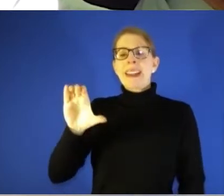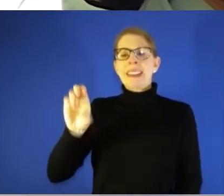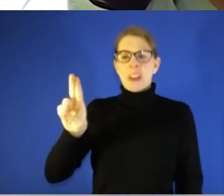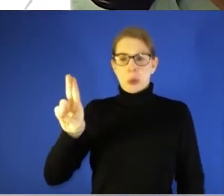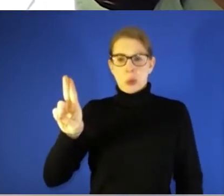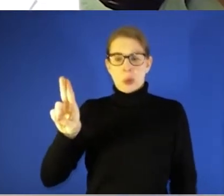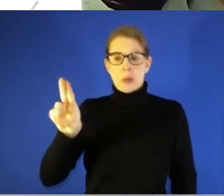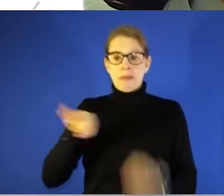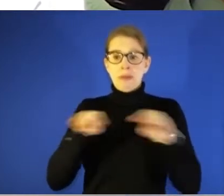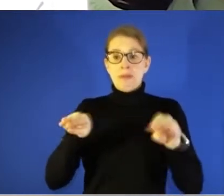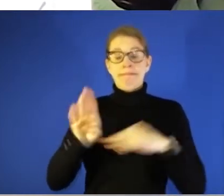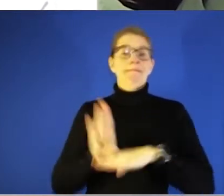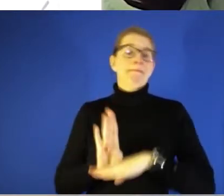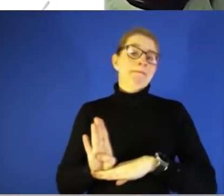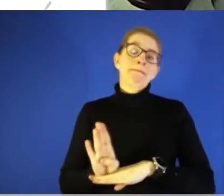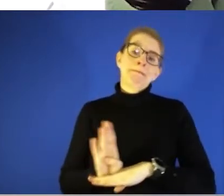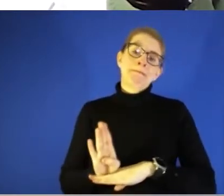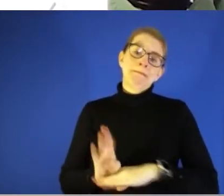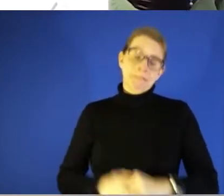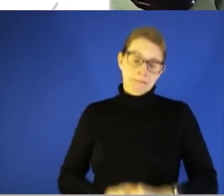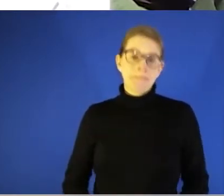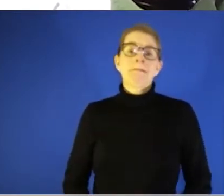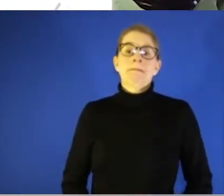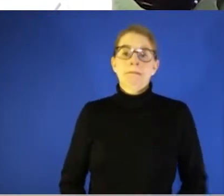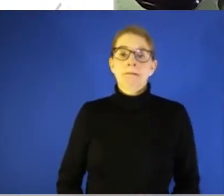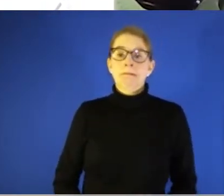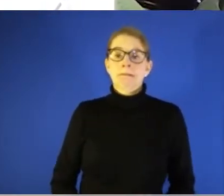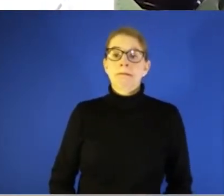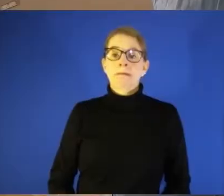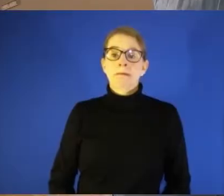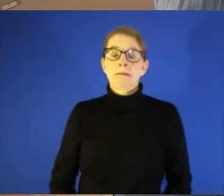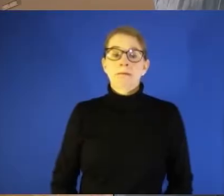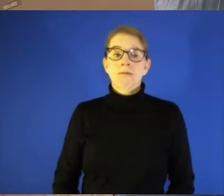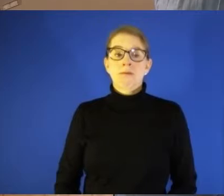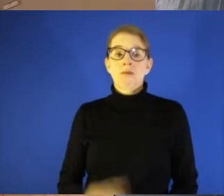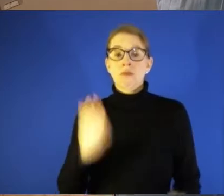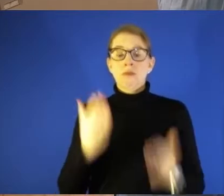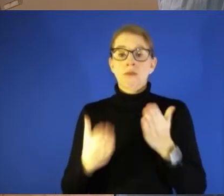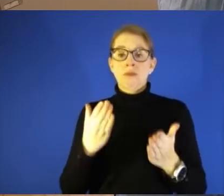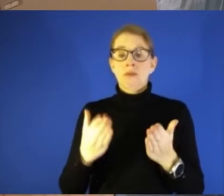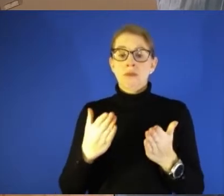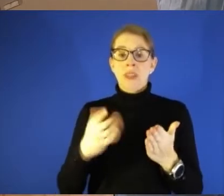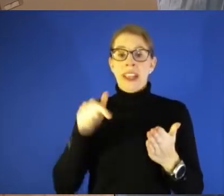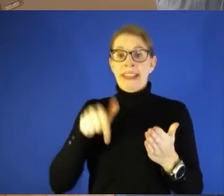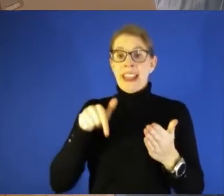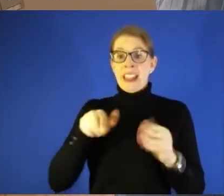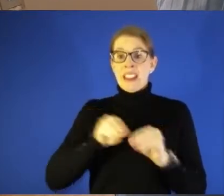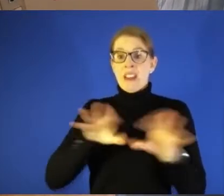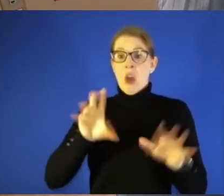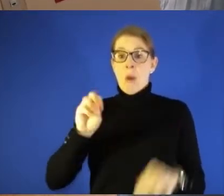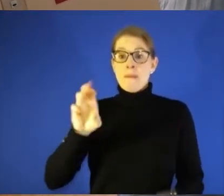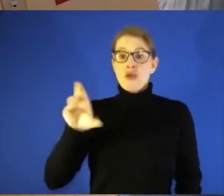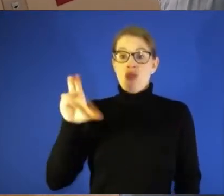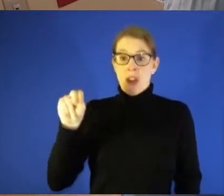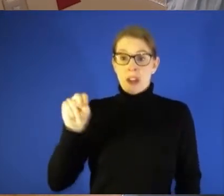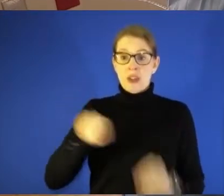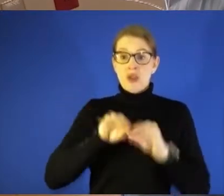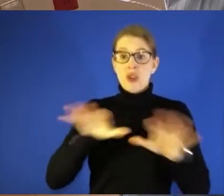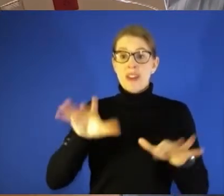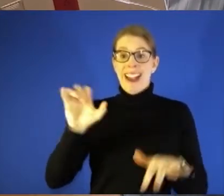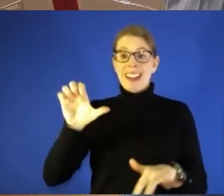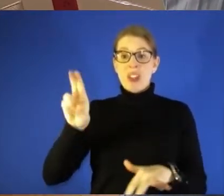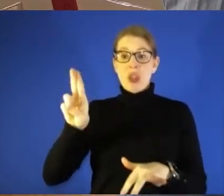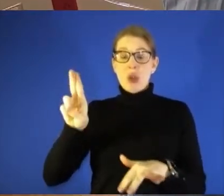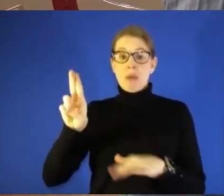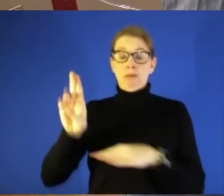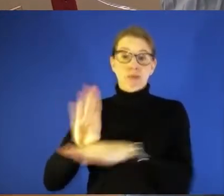busy, and so in general, maybe in this current surge, we haven't seen the same level of ICU involvement and ventilators